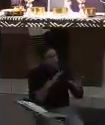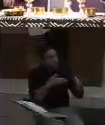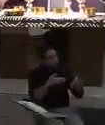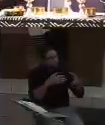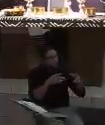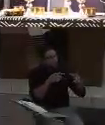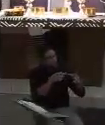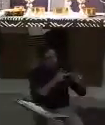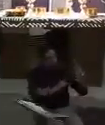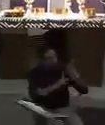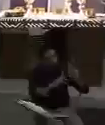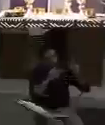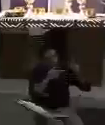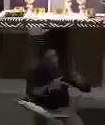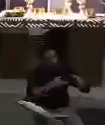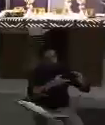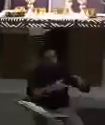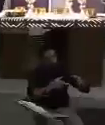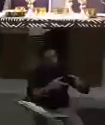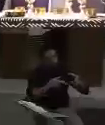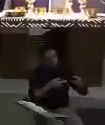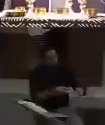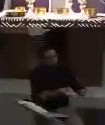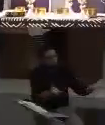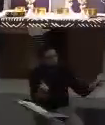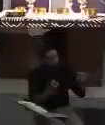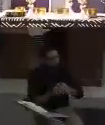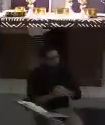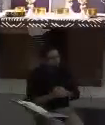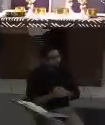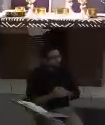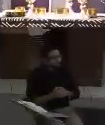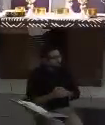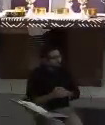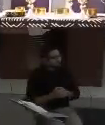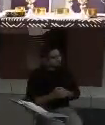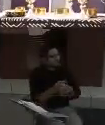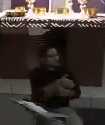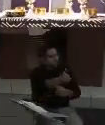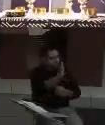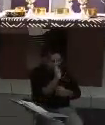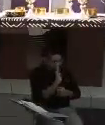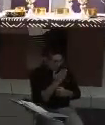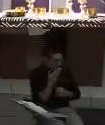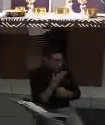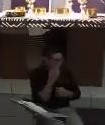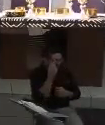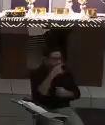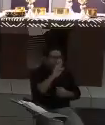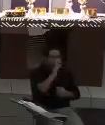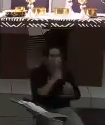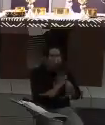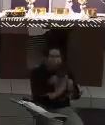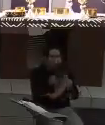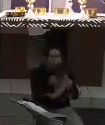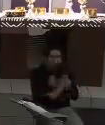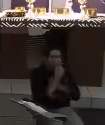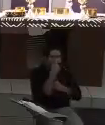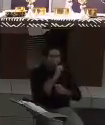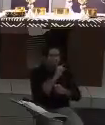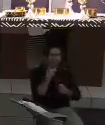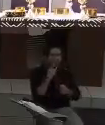come forward to receive God's tithe and our offerings. Gracious God, thank you for your love. Thank you for all your